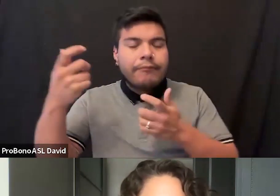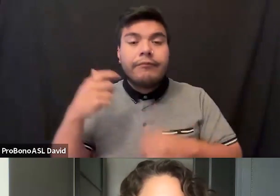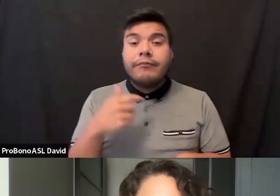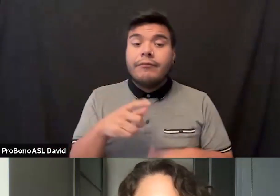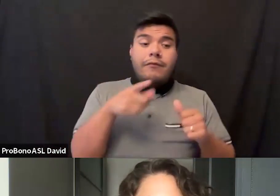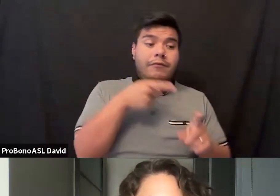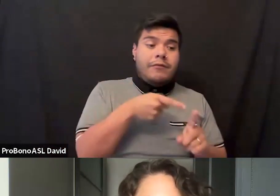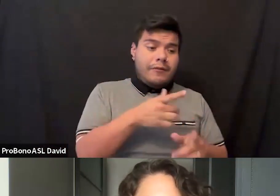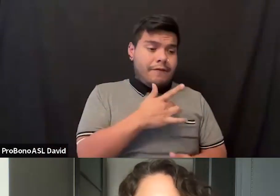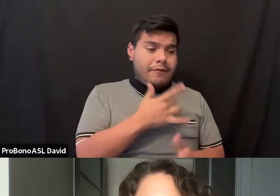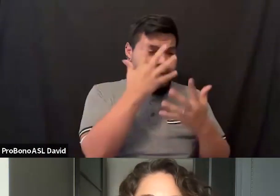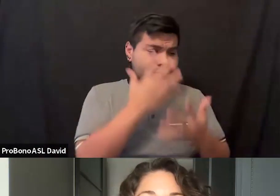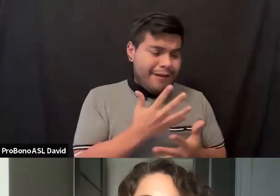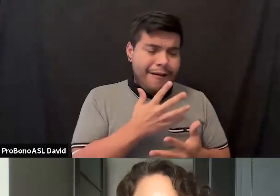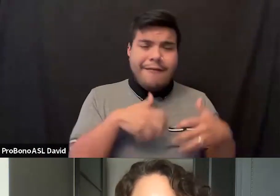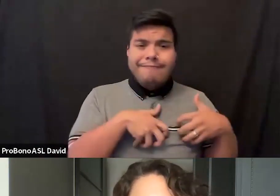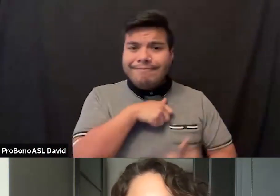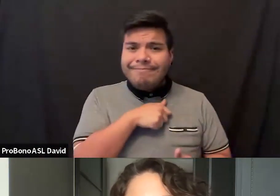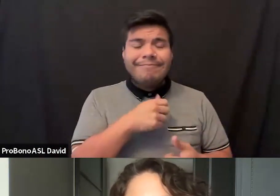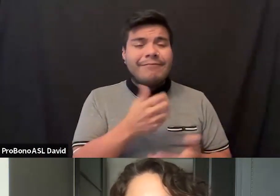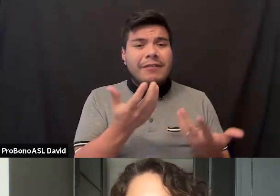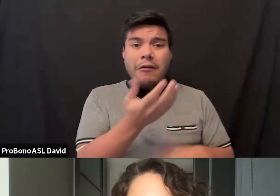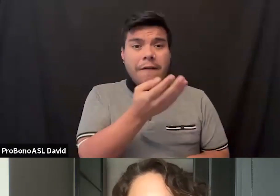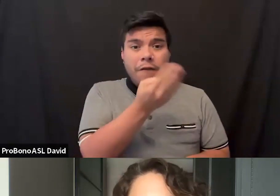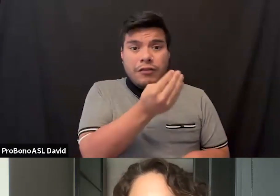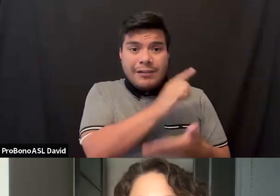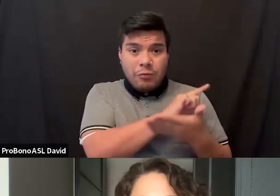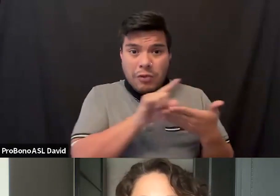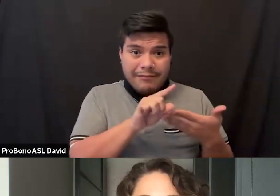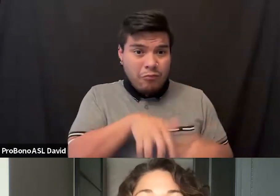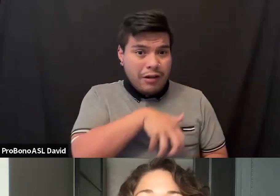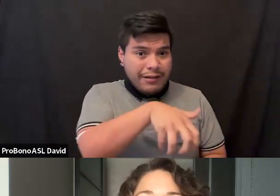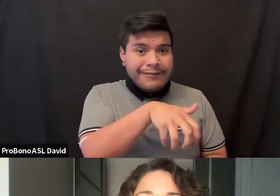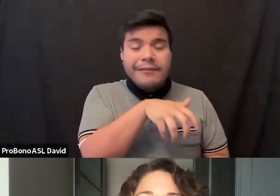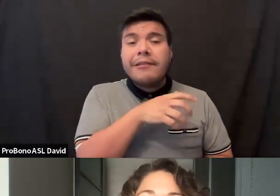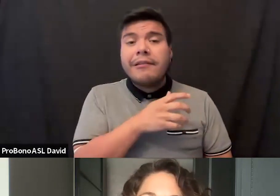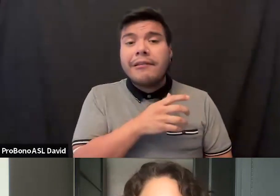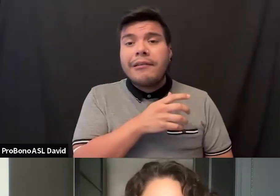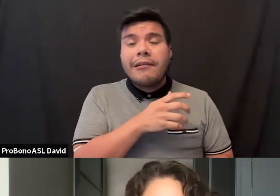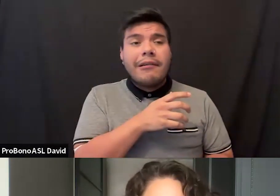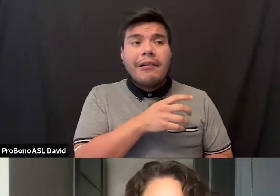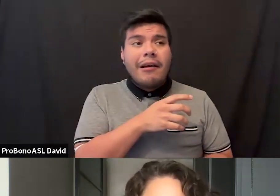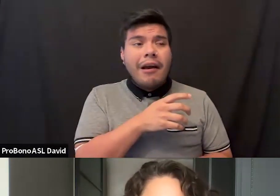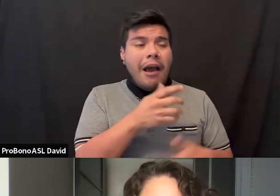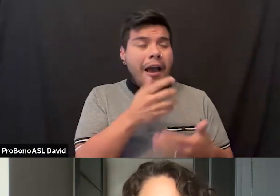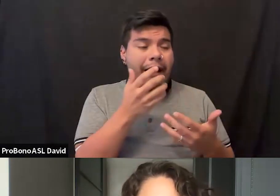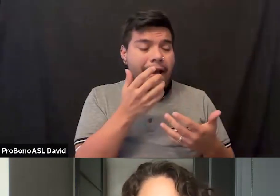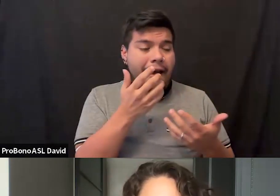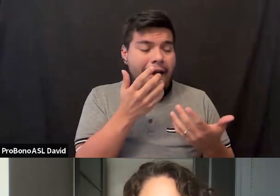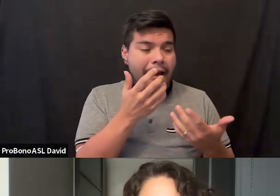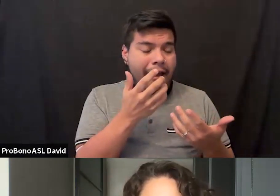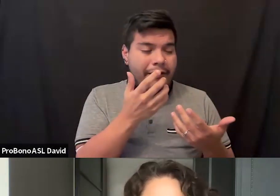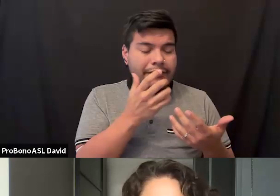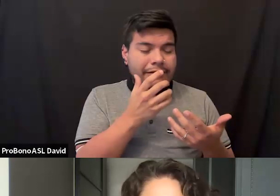could not imagine. I was pregnant for 14 weeks, and I could not imagine that someone could be so sad because of a